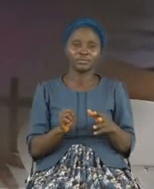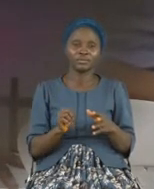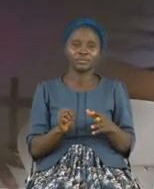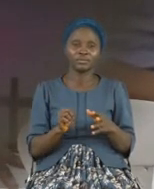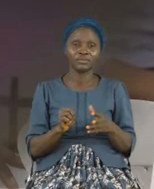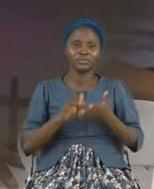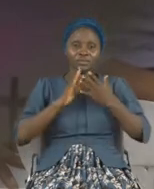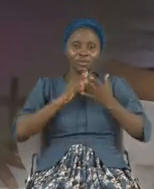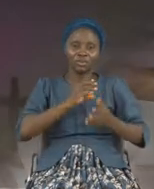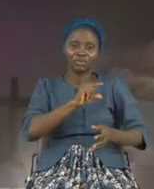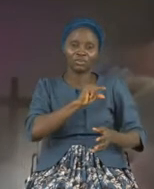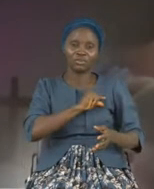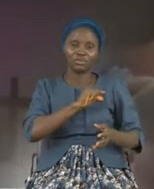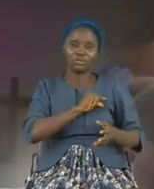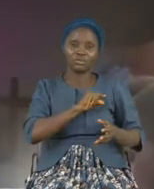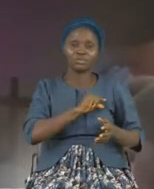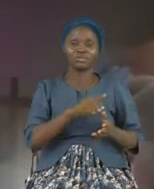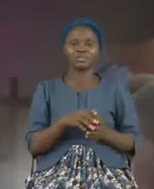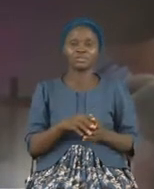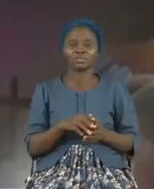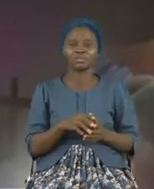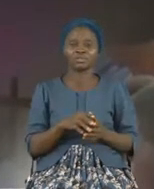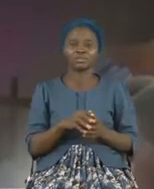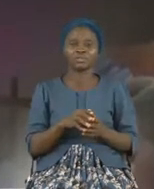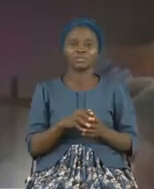nurtured by Jesus. Number one.